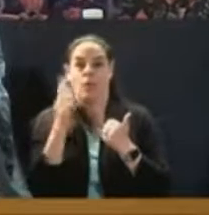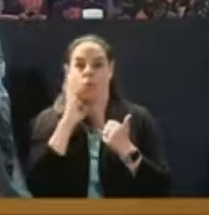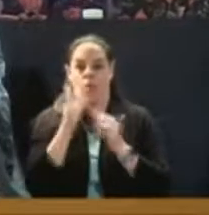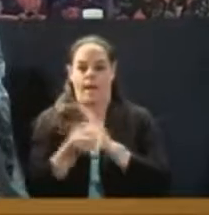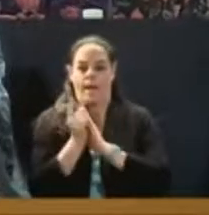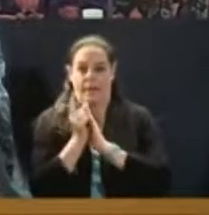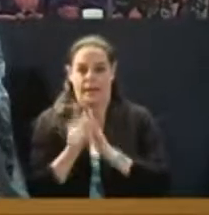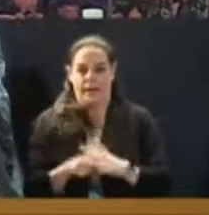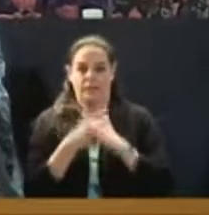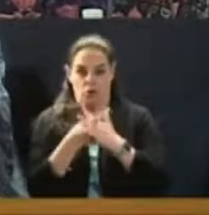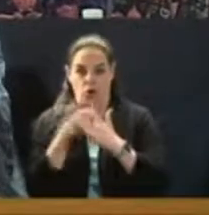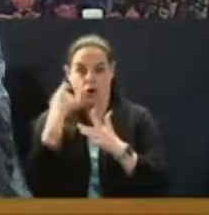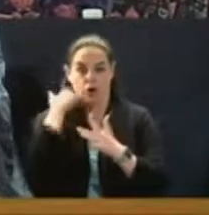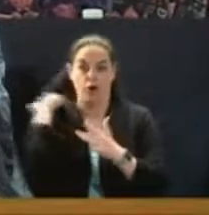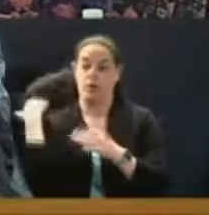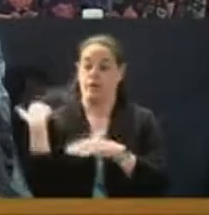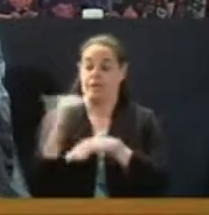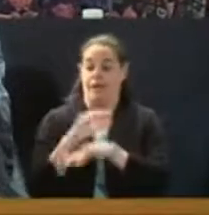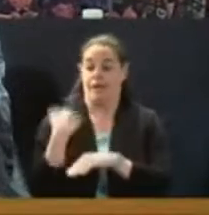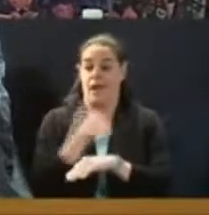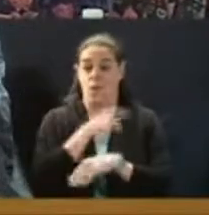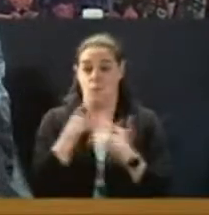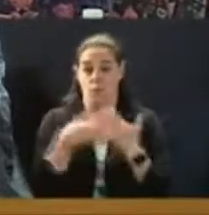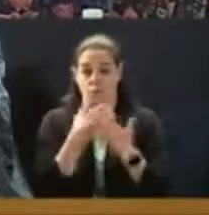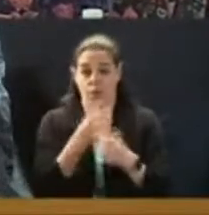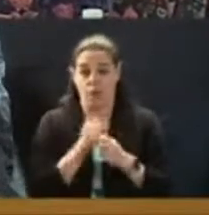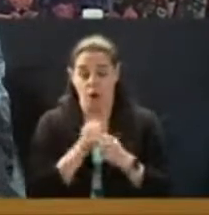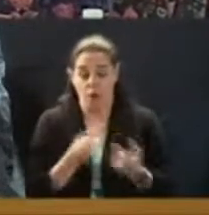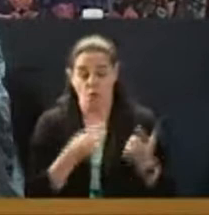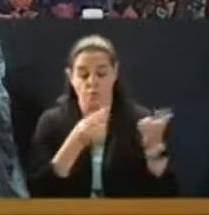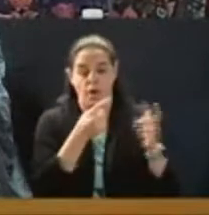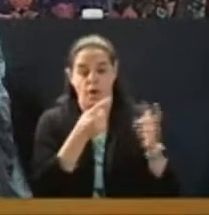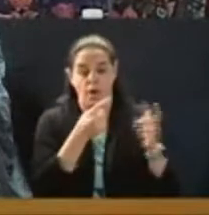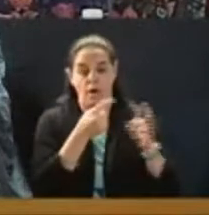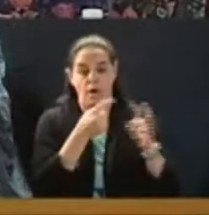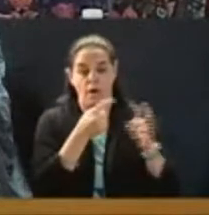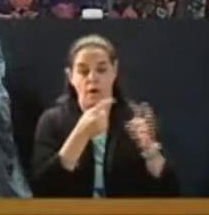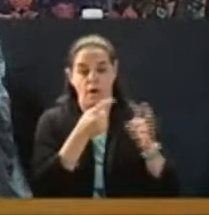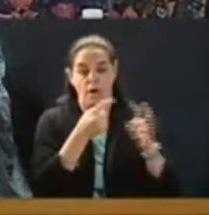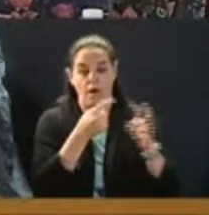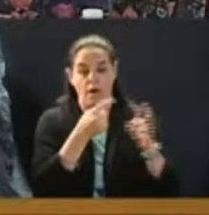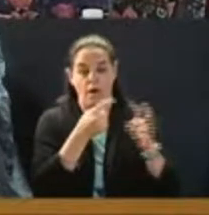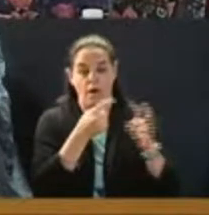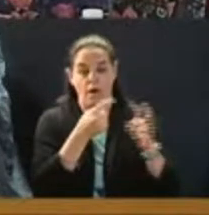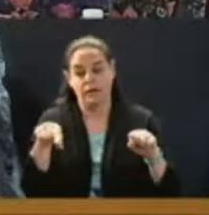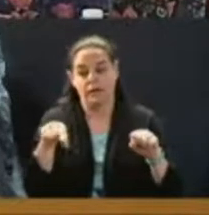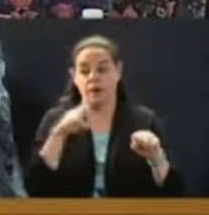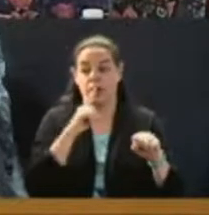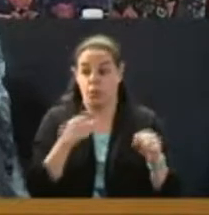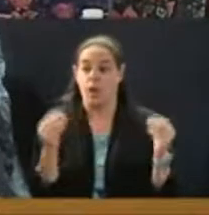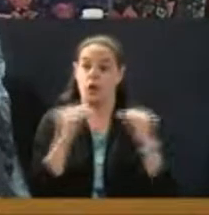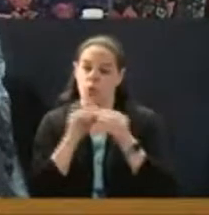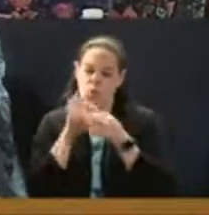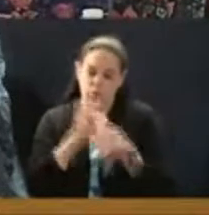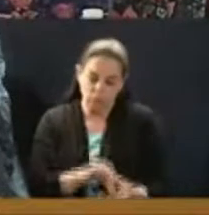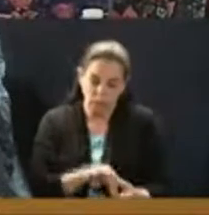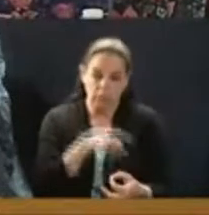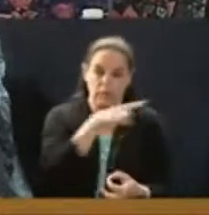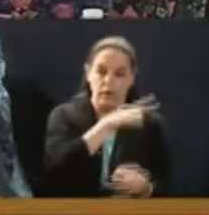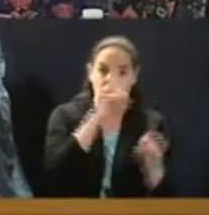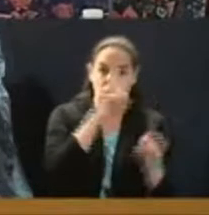we all got a recommendation last night from the superintendent, which actually much more goes along with what the